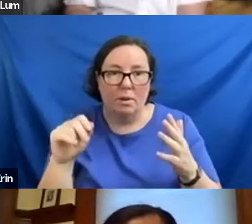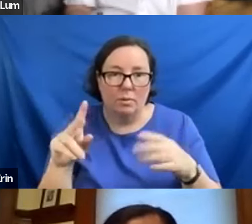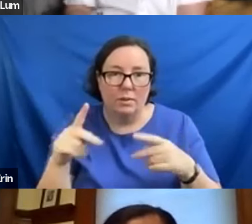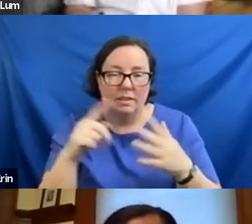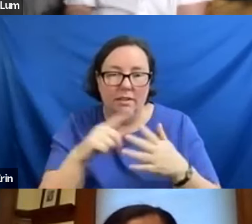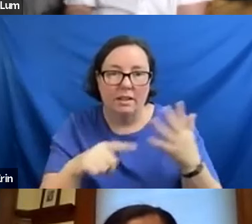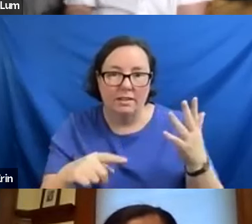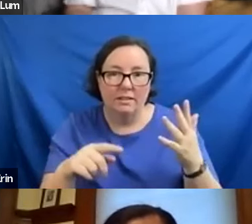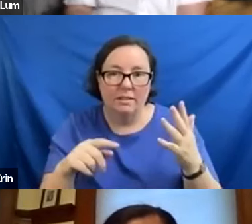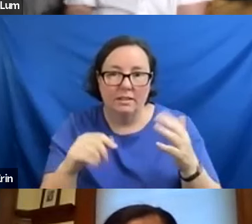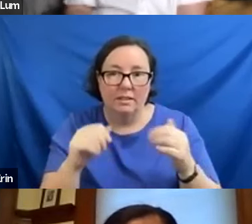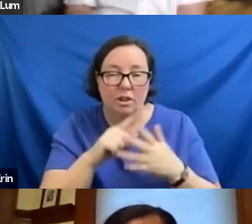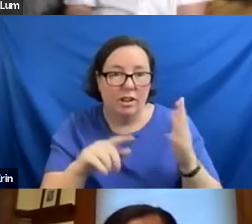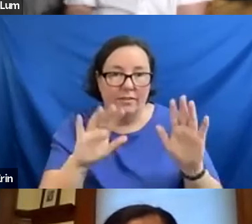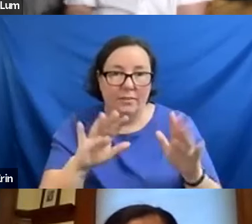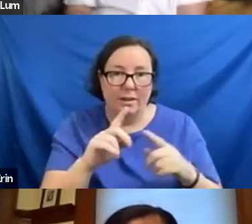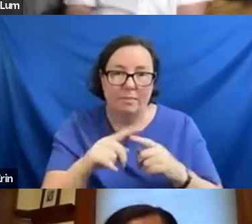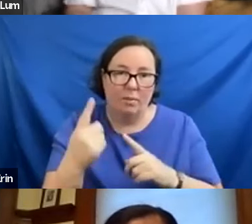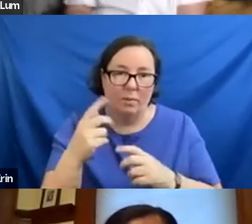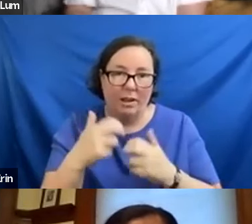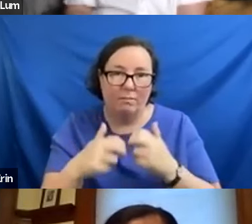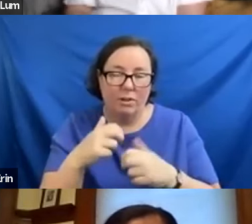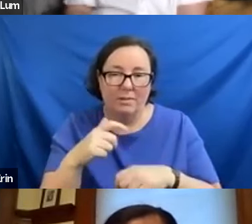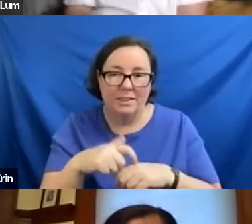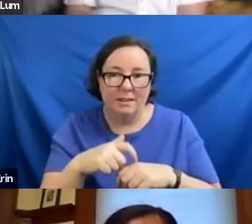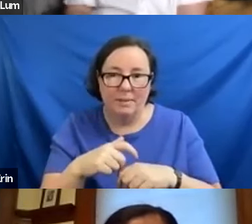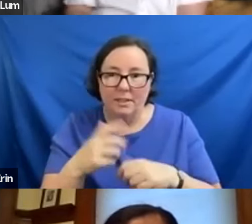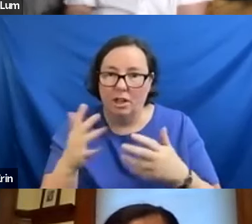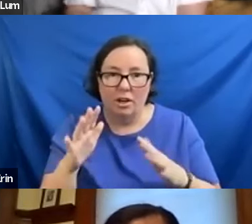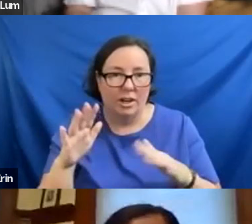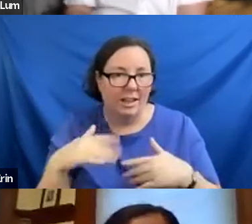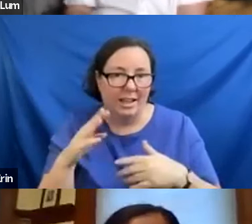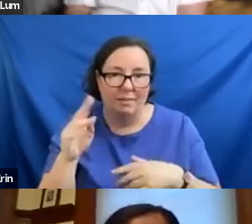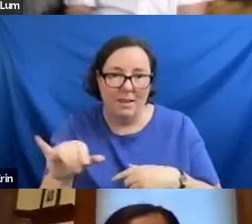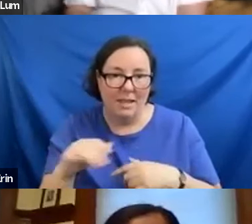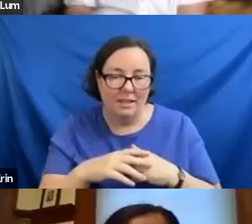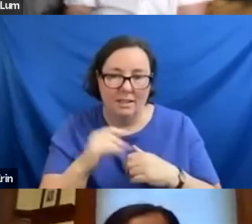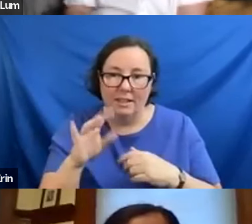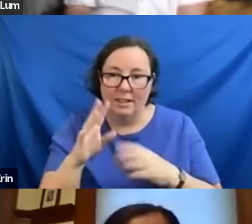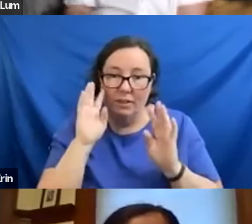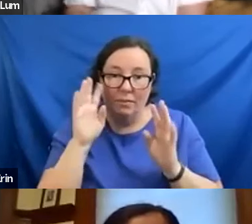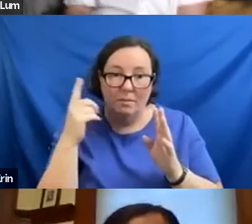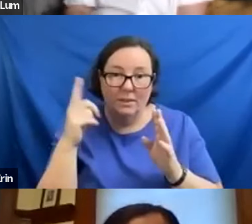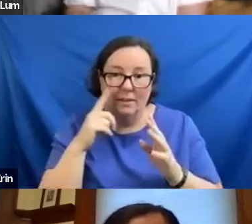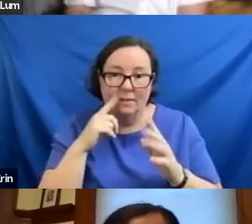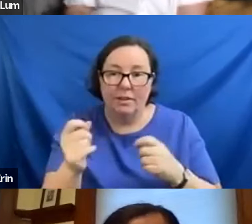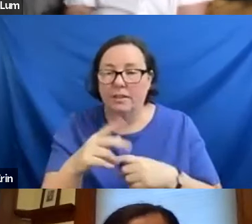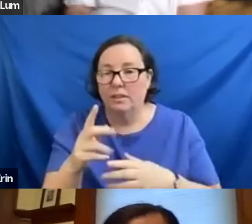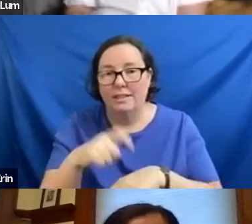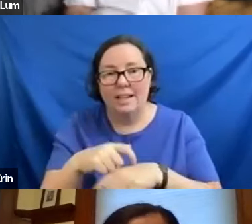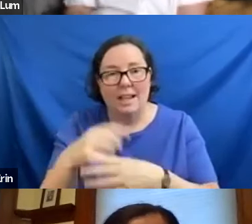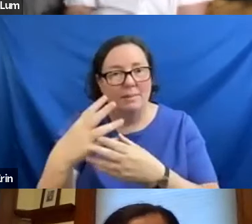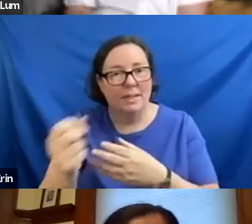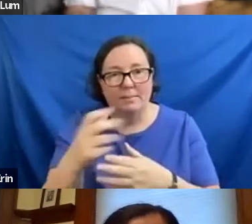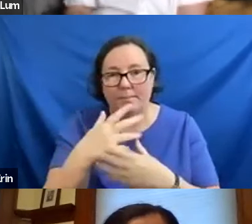the items on the list are great, but the only problem is timing. It's already late May. Even if you can come up with a new proposal, we still need a